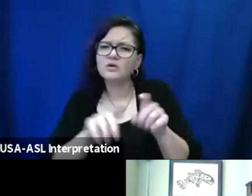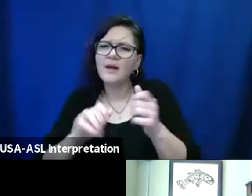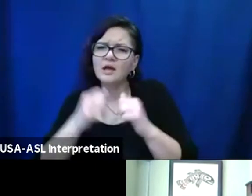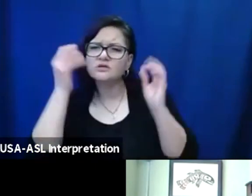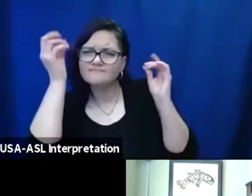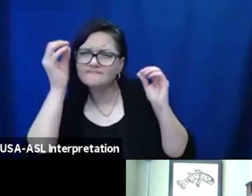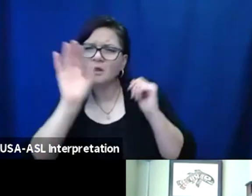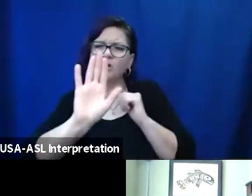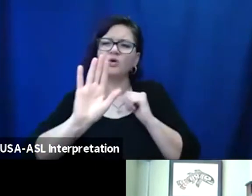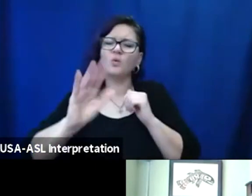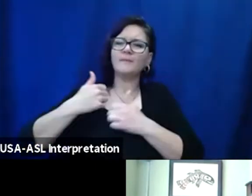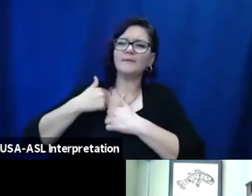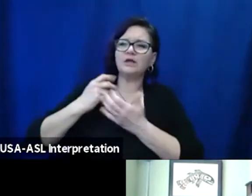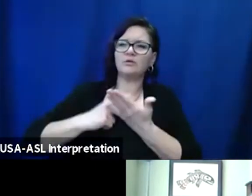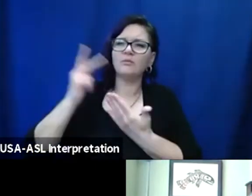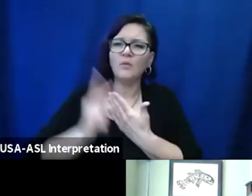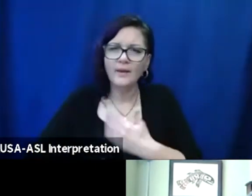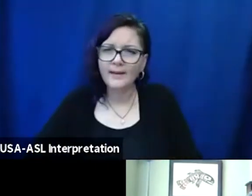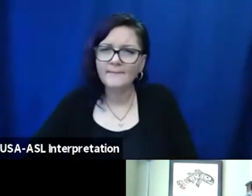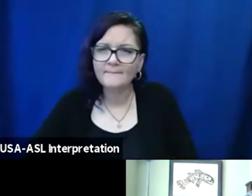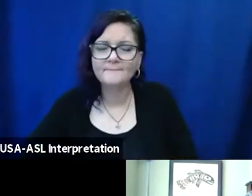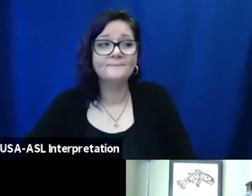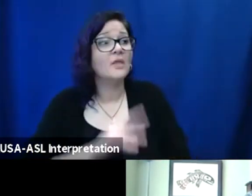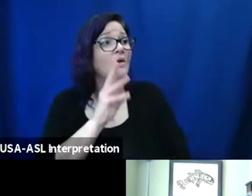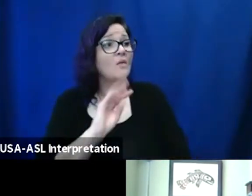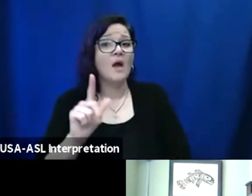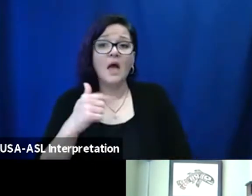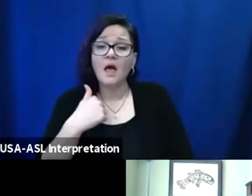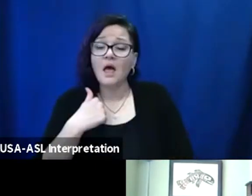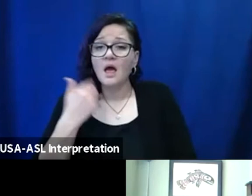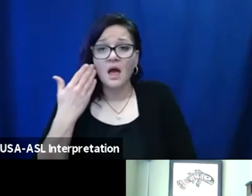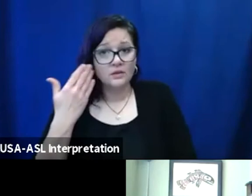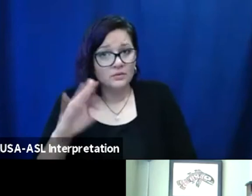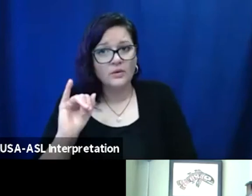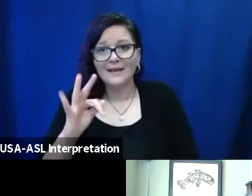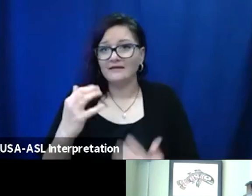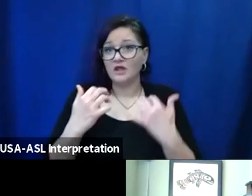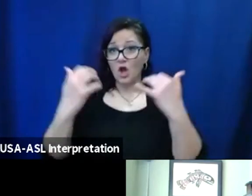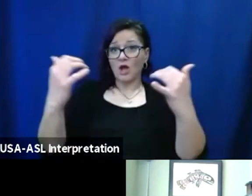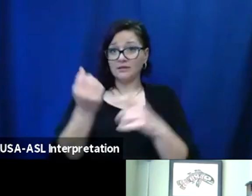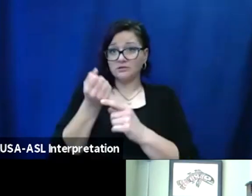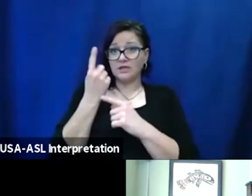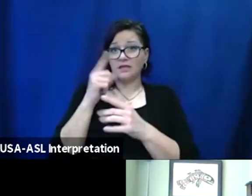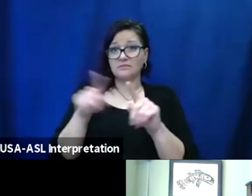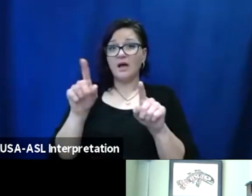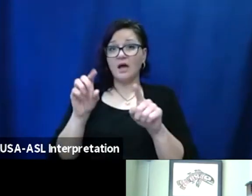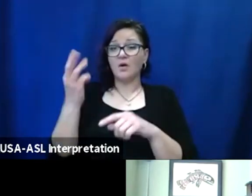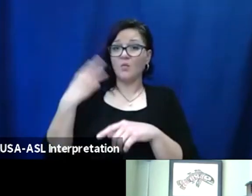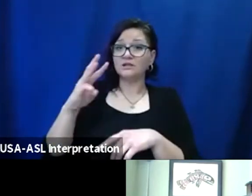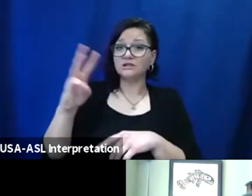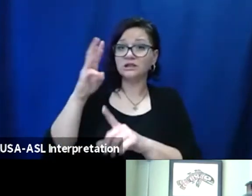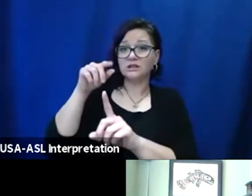your military programming. Well, I don't know if the audience understands, but Washington is home